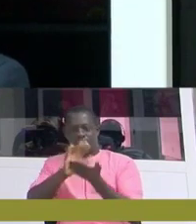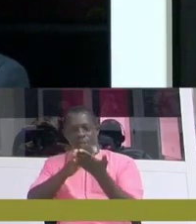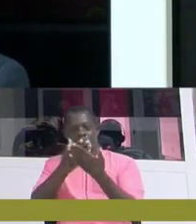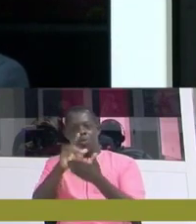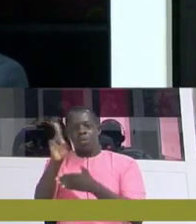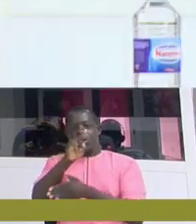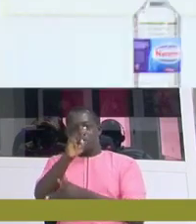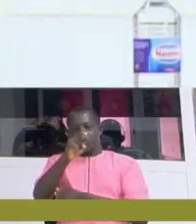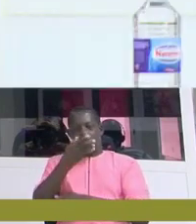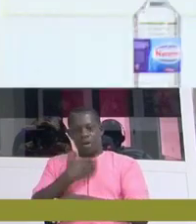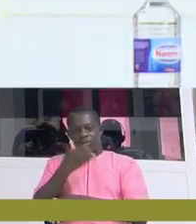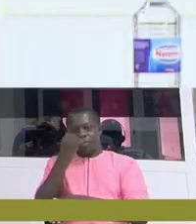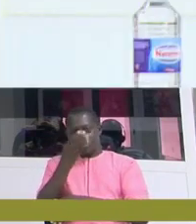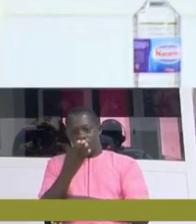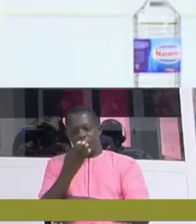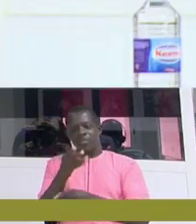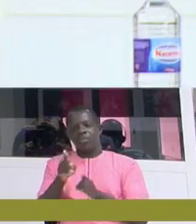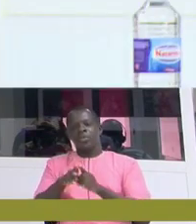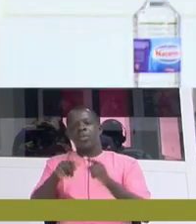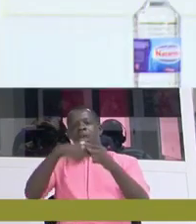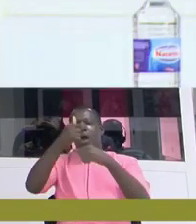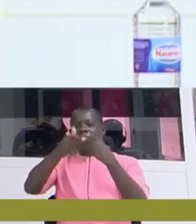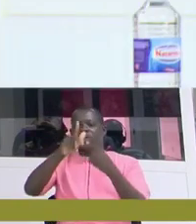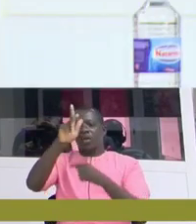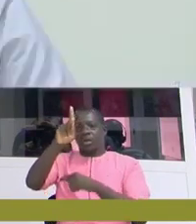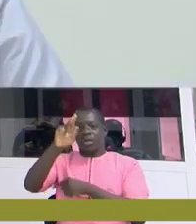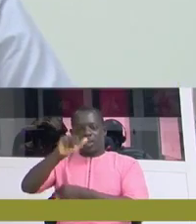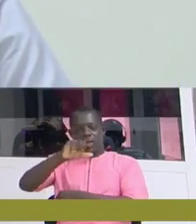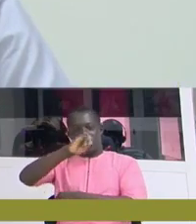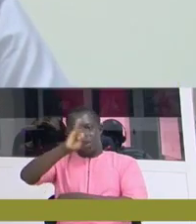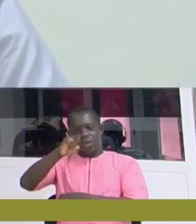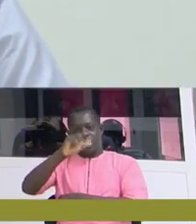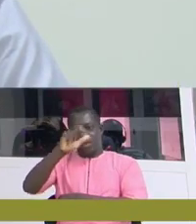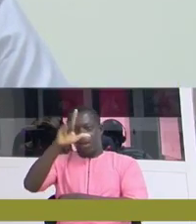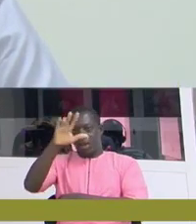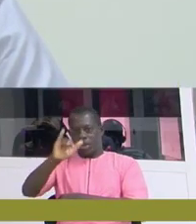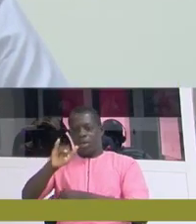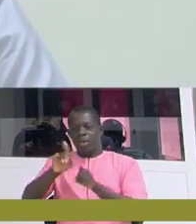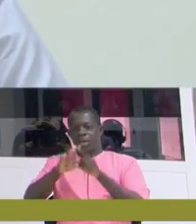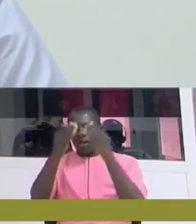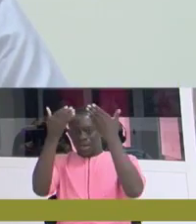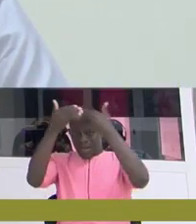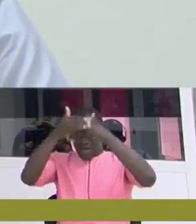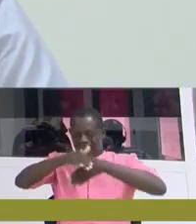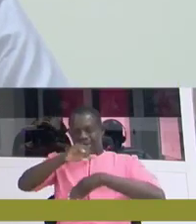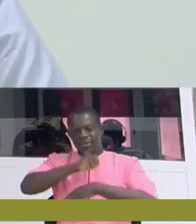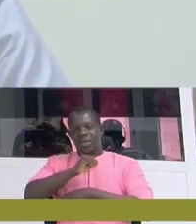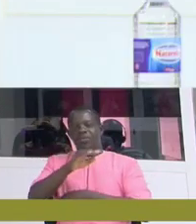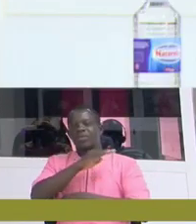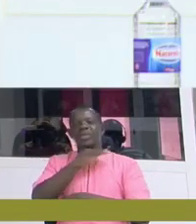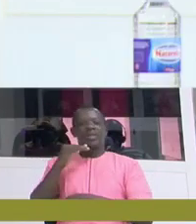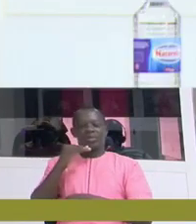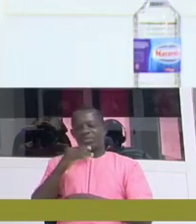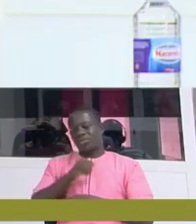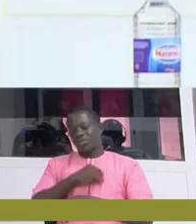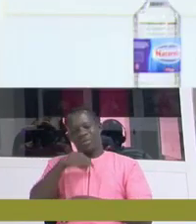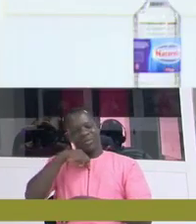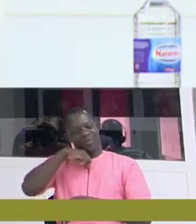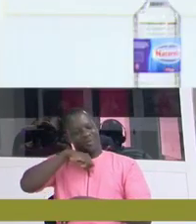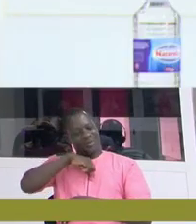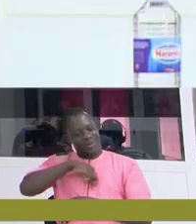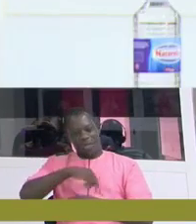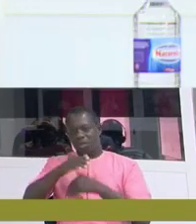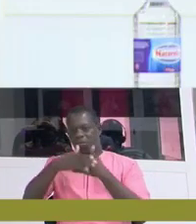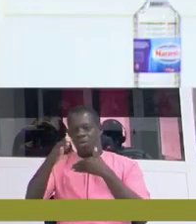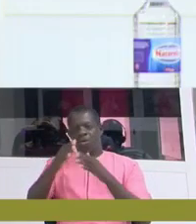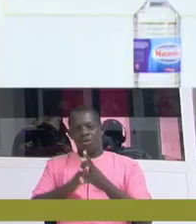Kajali fata, after Kajali died, suto ayafa, he killed him in the night. Lunjiso kuyada. I was sad. Walunga kumafanga